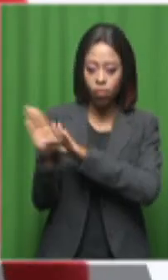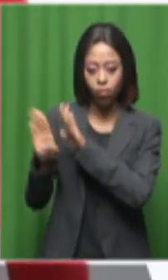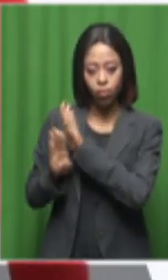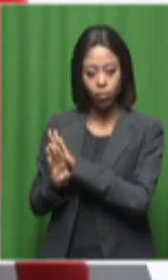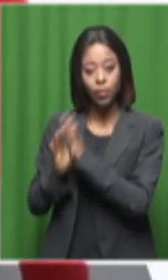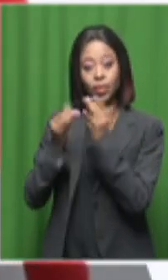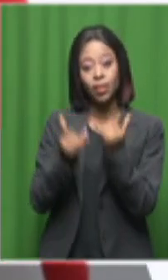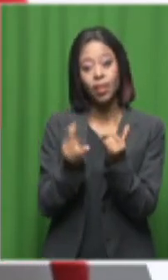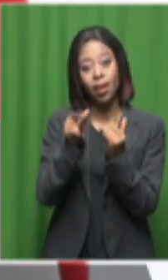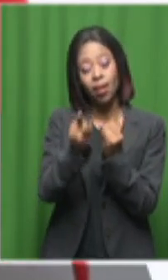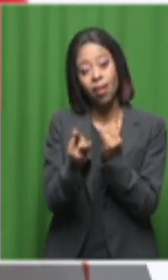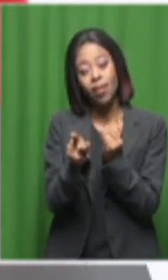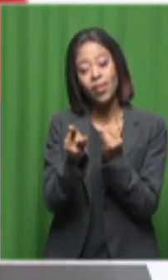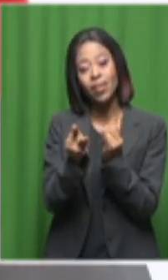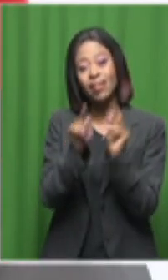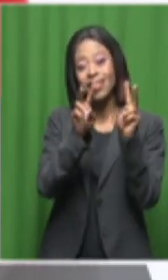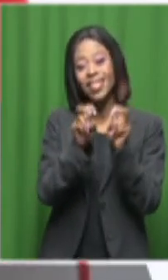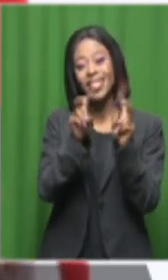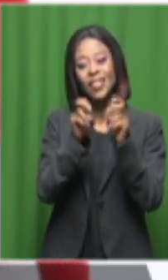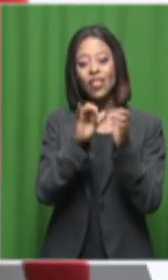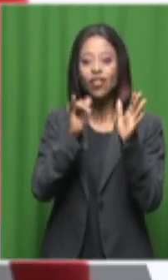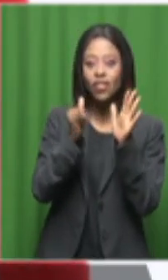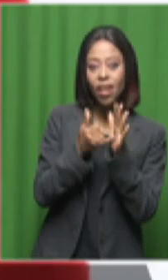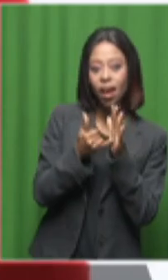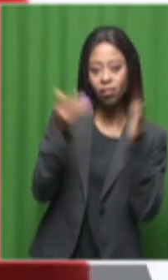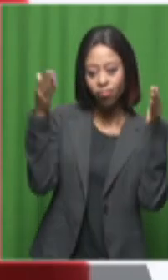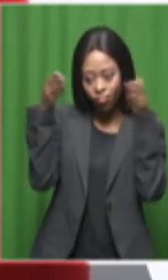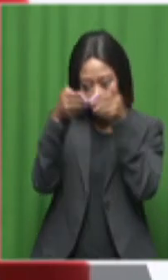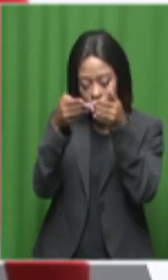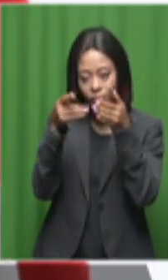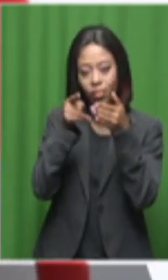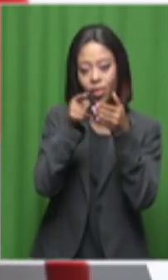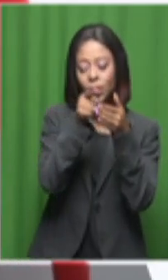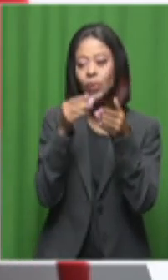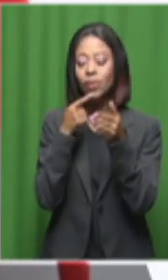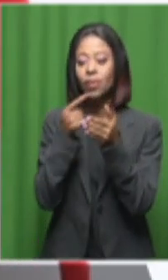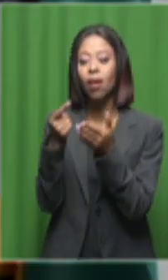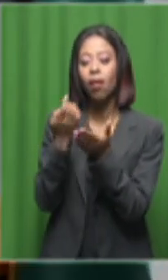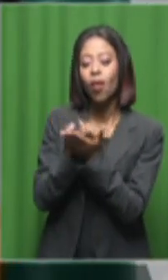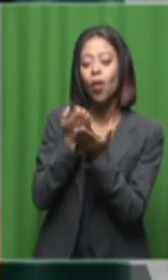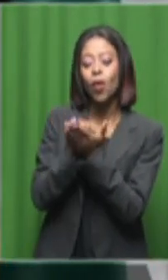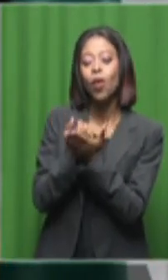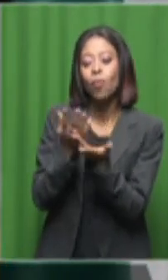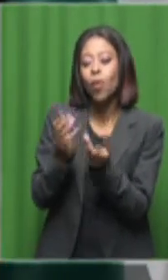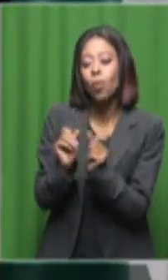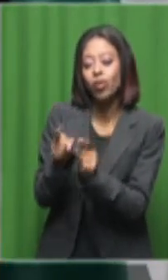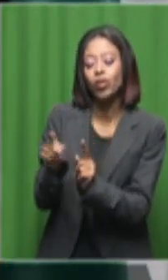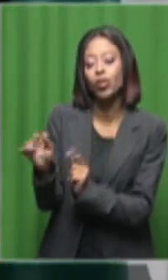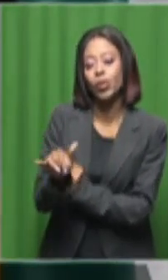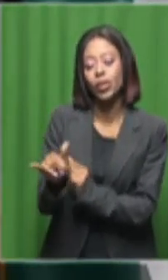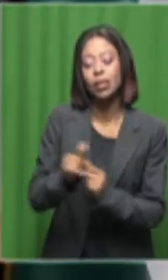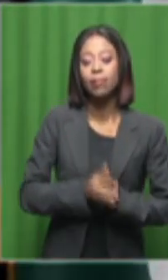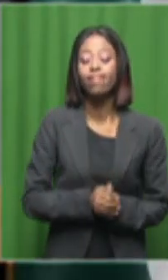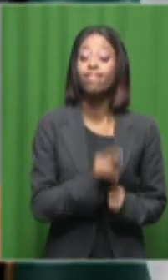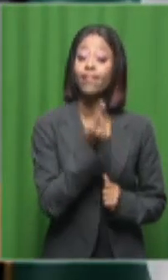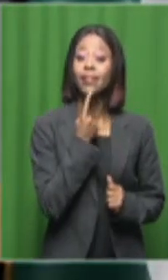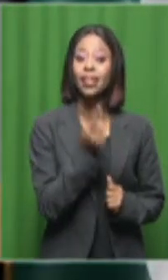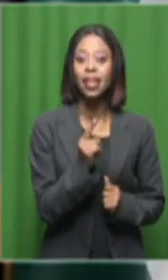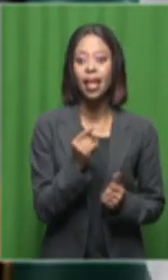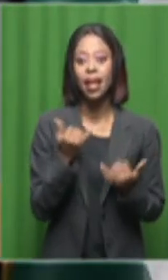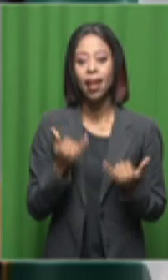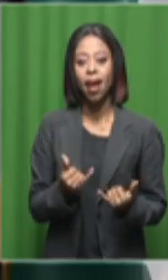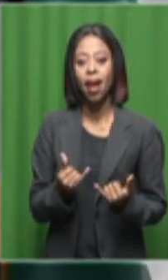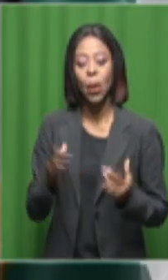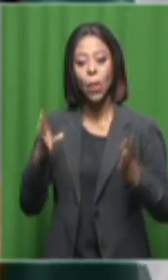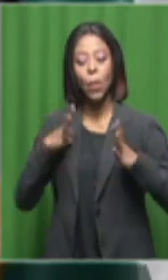that the calculus is much bigger than just a narrow focus on what is the economic potential. Ramakgopa says it's still early days for